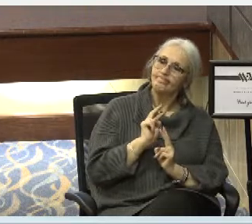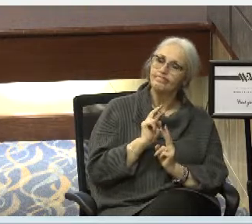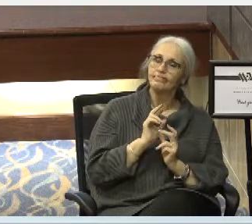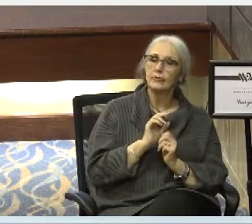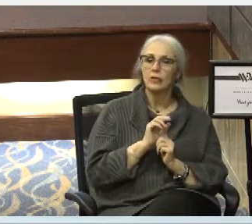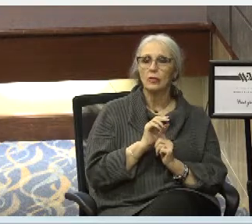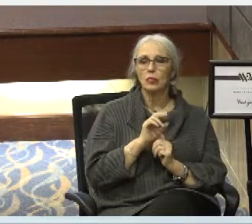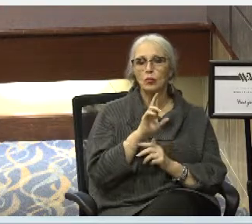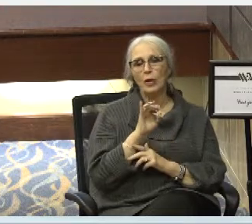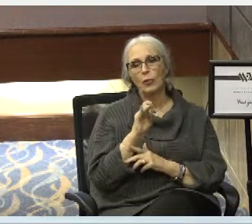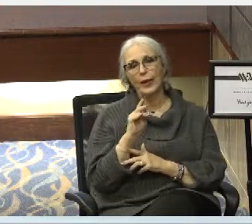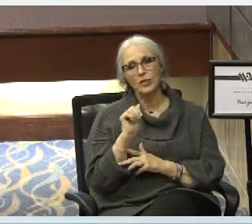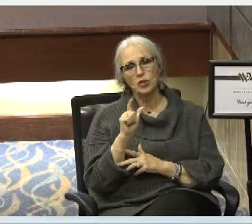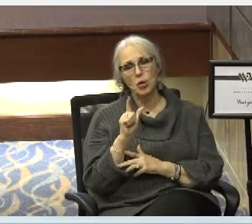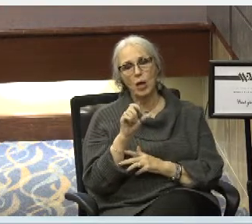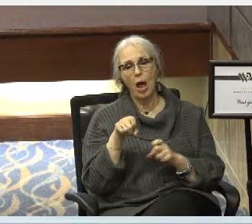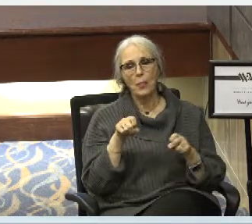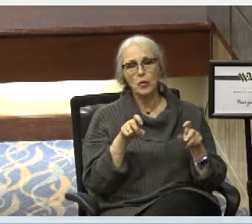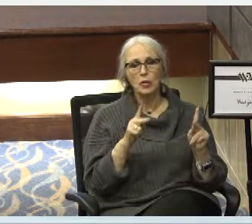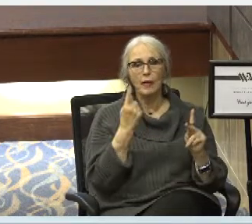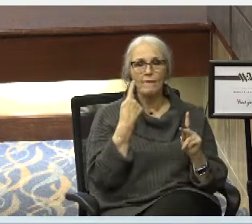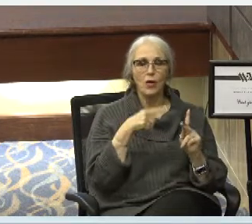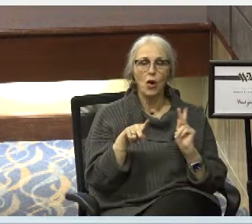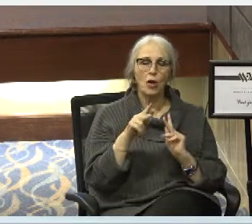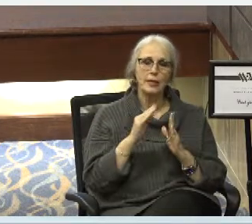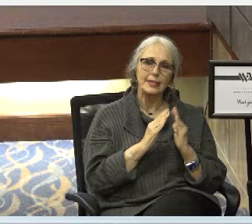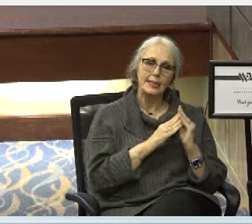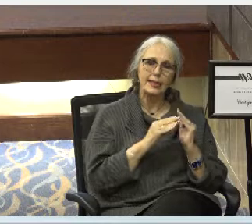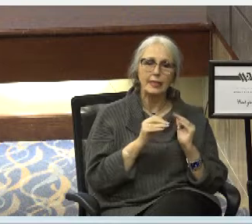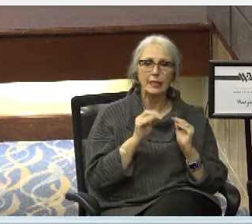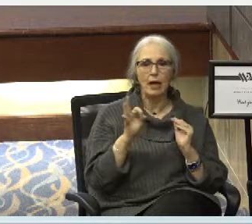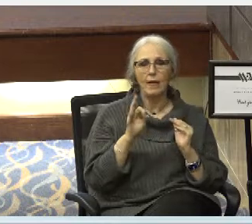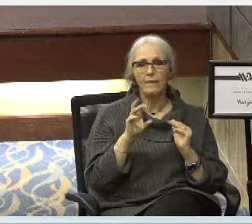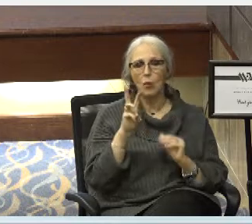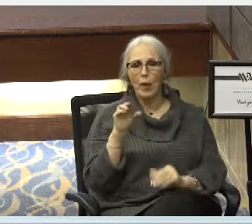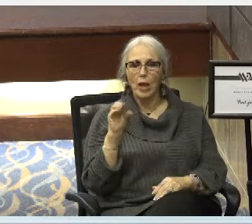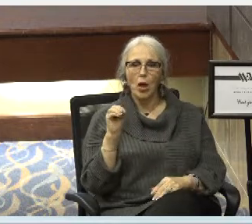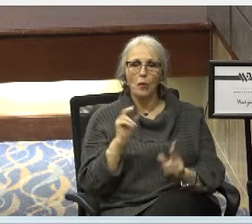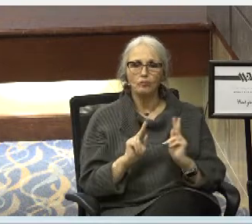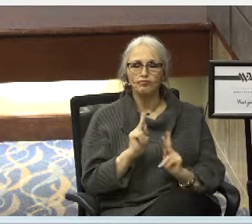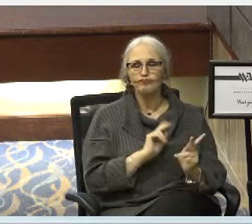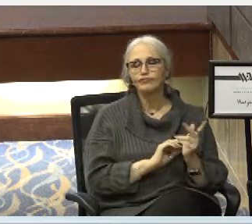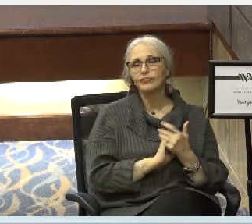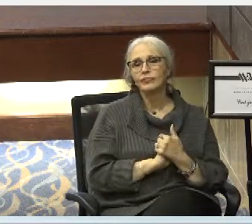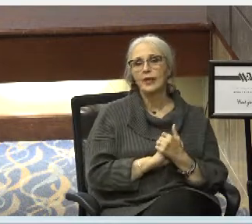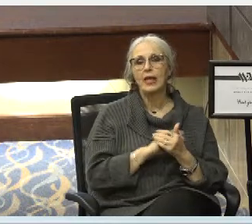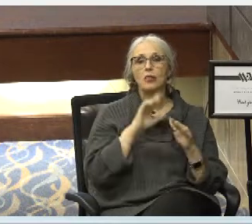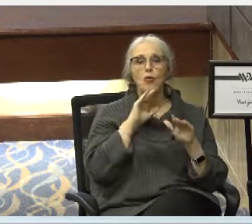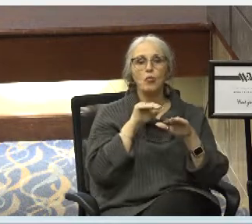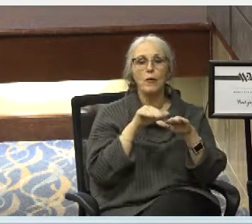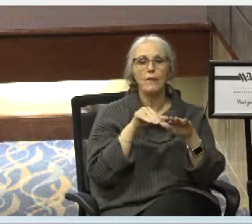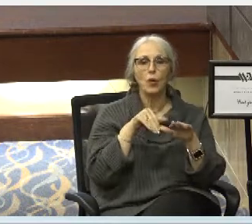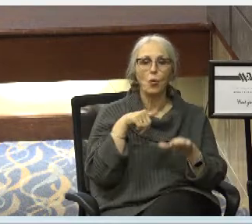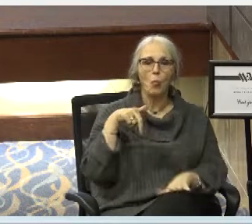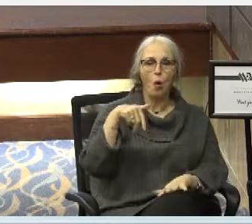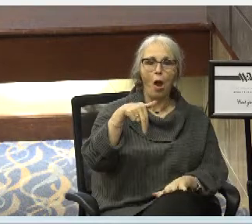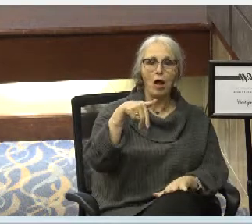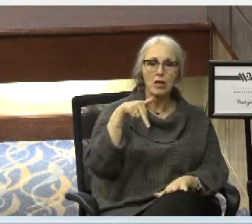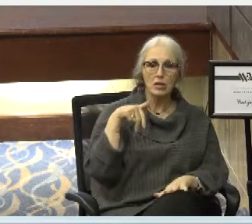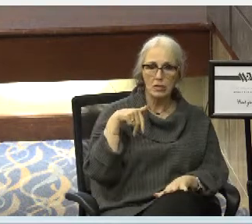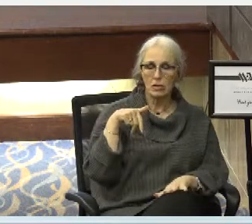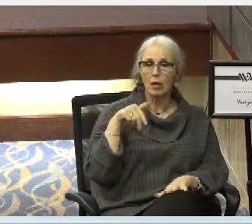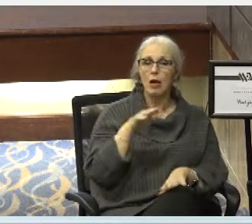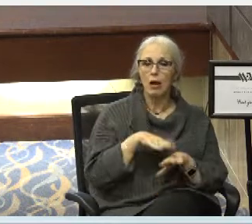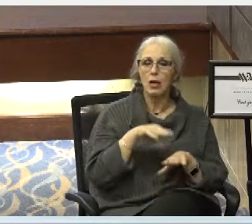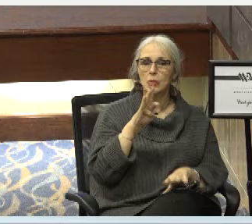the recreational opportunities for Wacoans and facilitate reconstruction and improvements of the Riverwalk located there along the